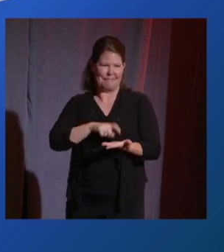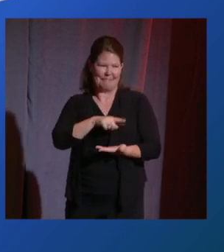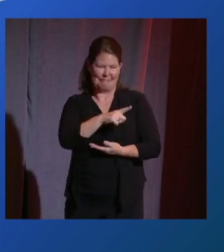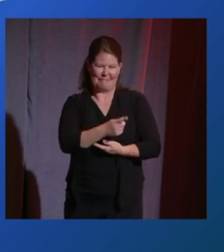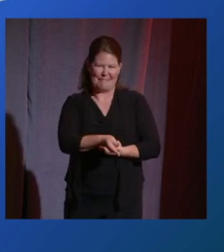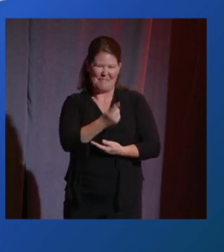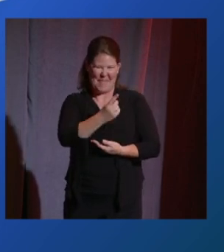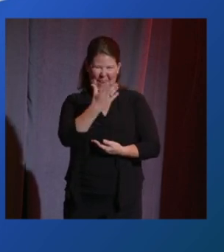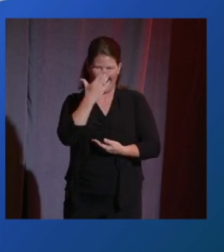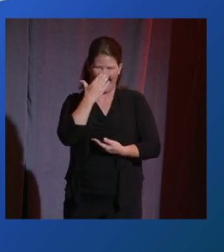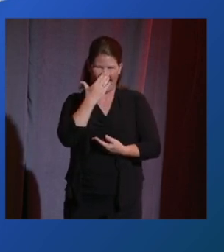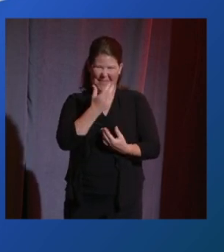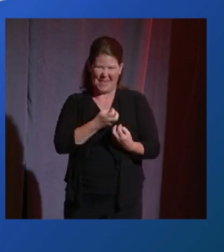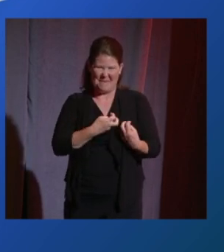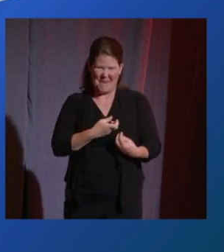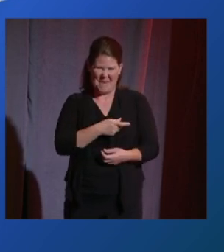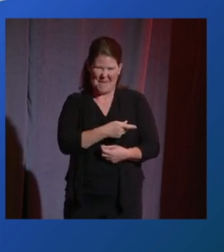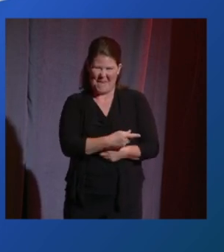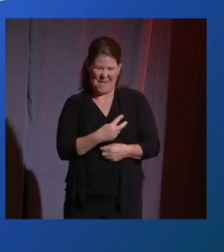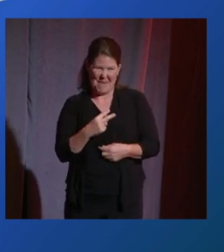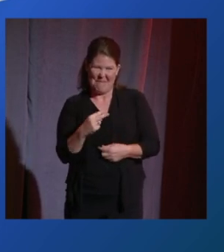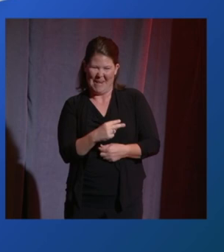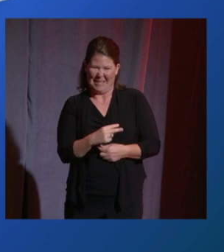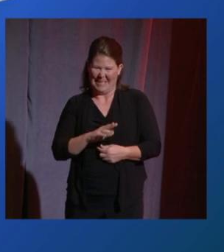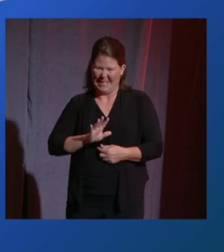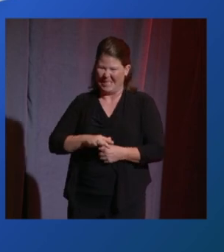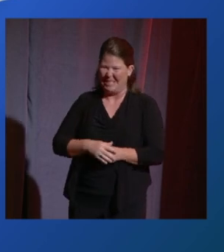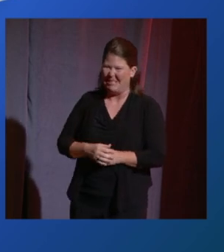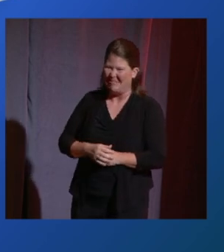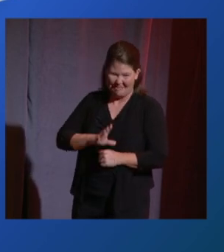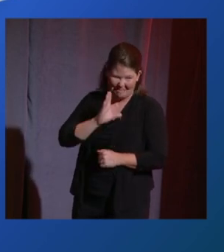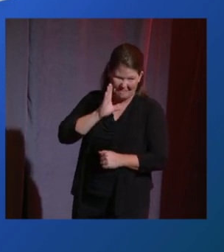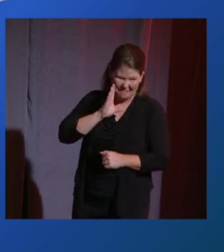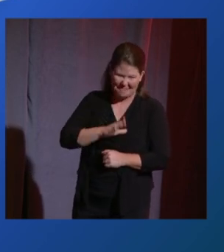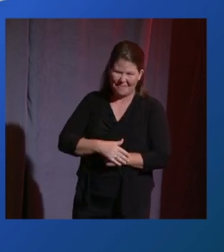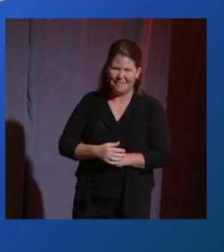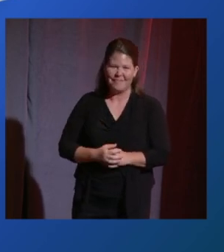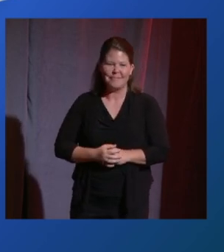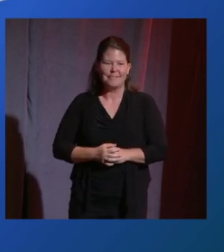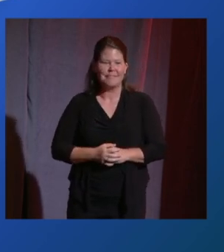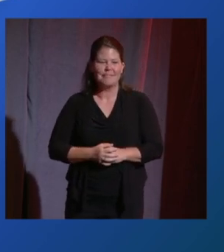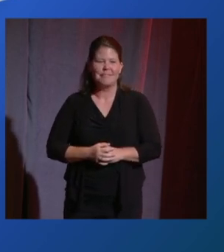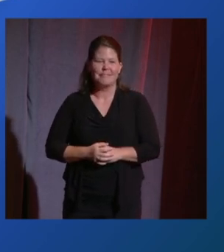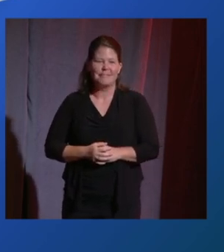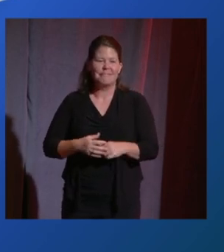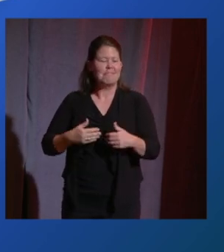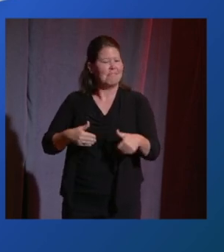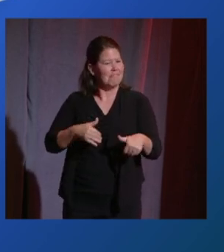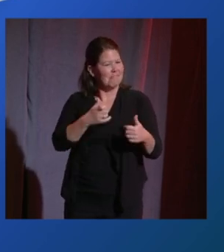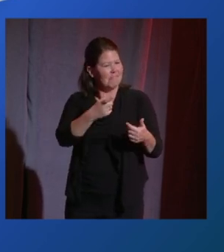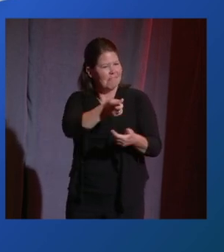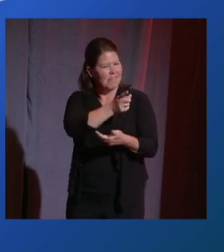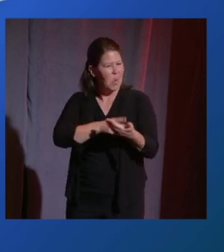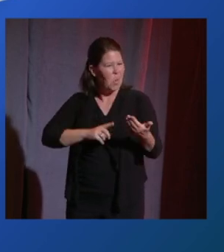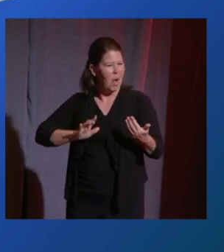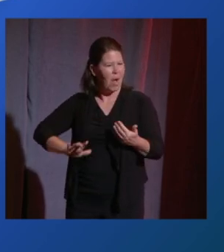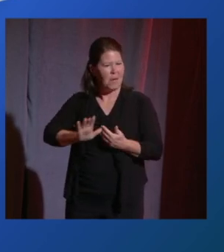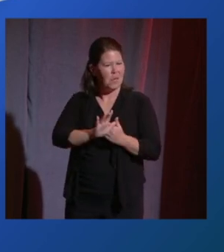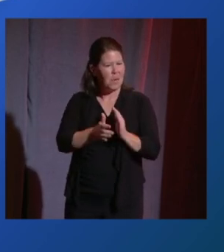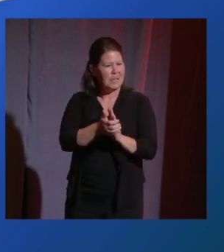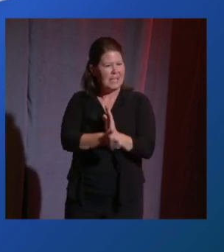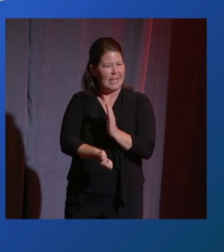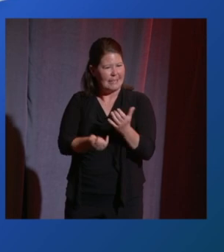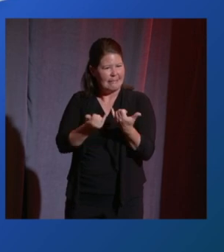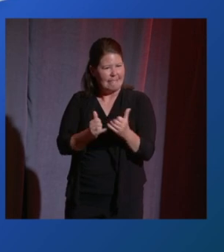hey faet um can help to what are those skill sets that that you still would like help with